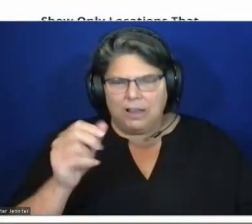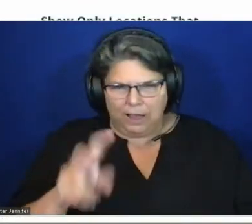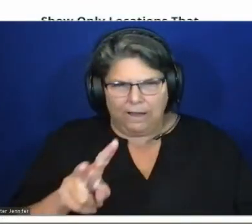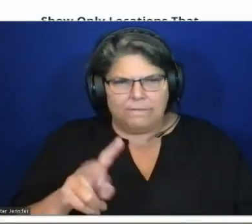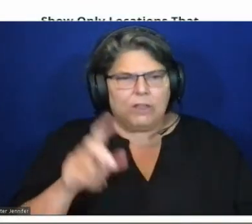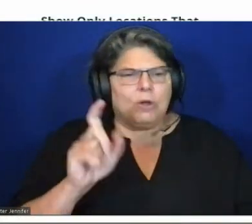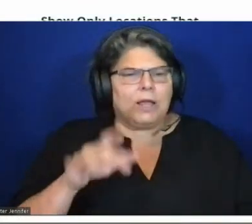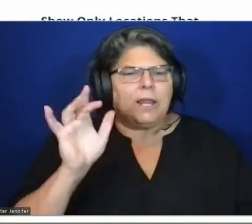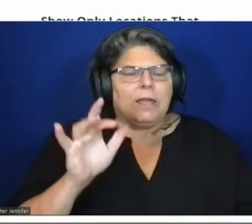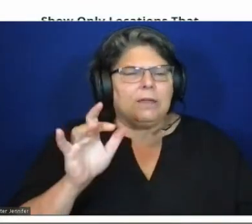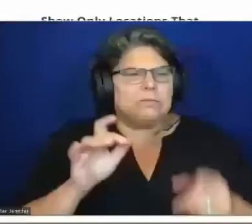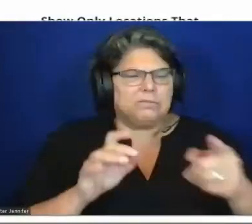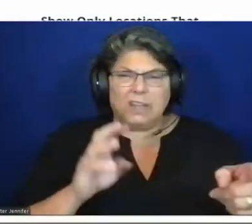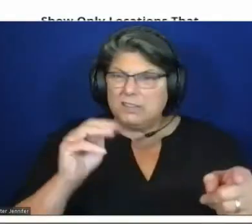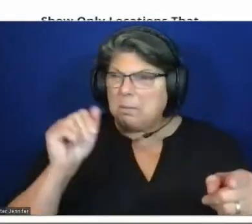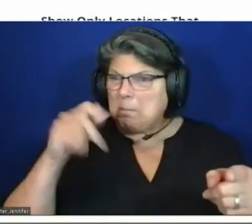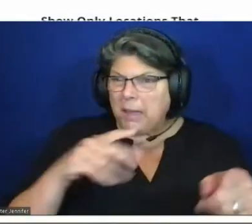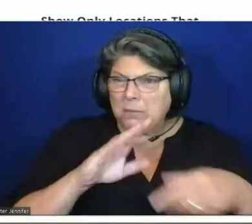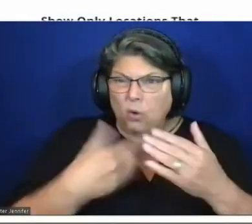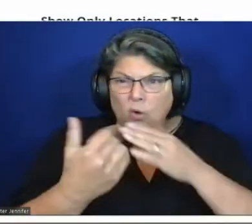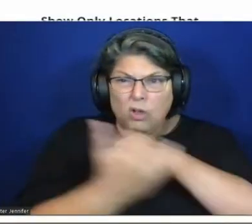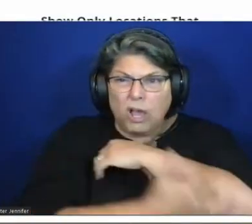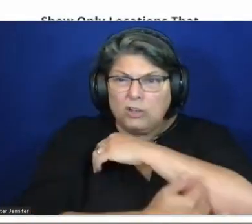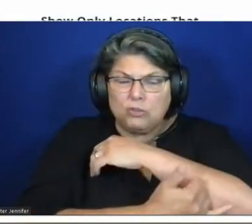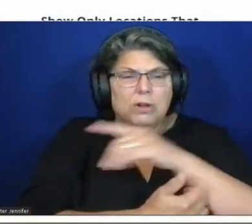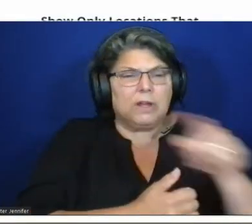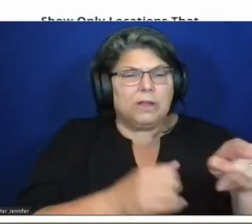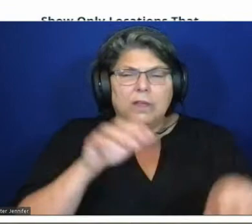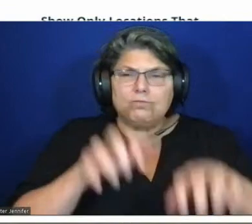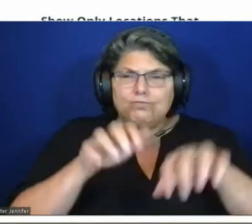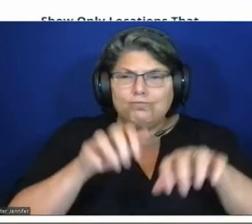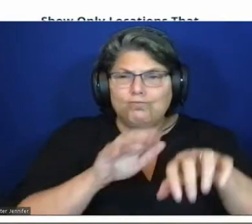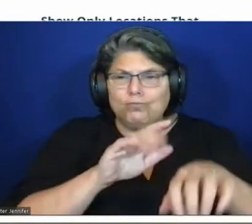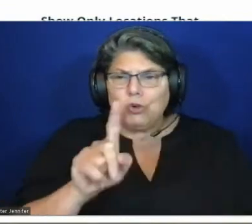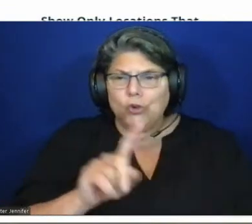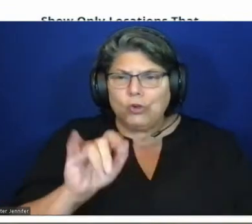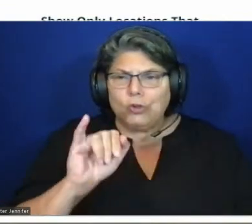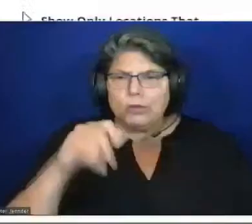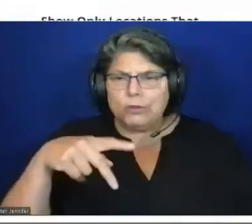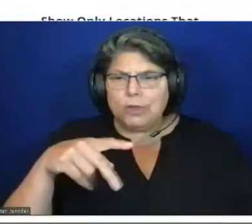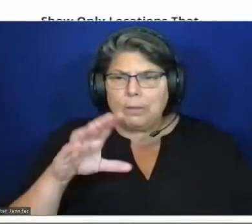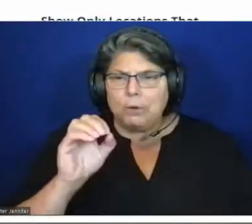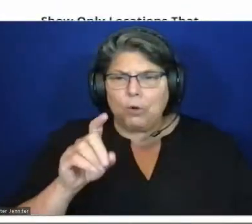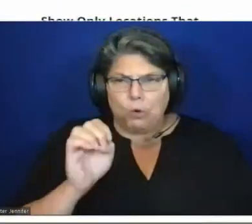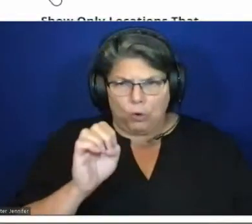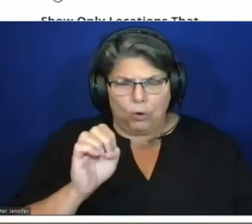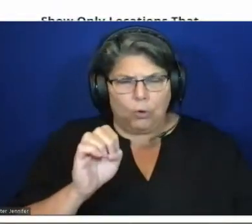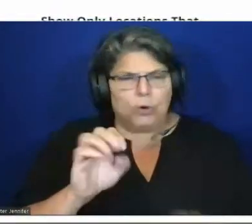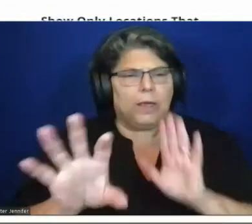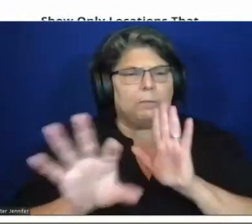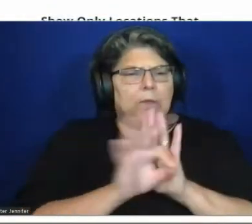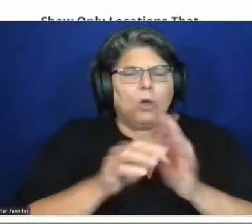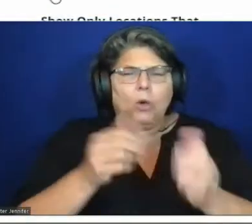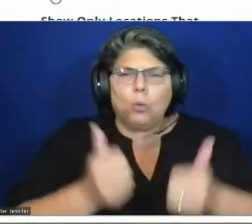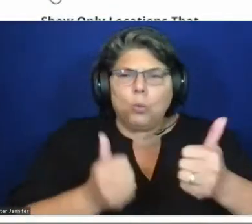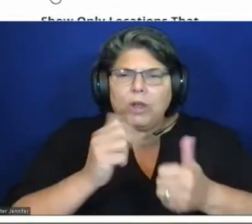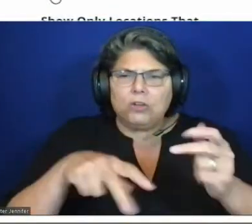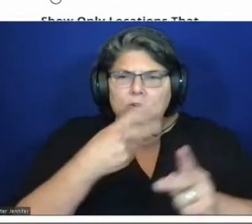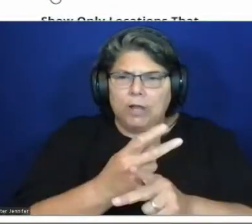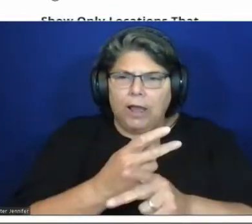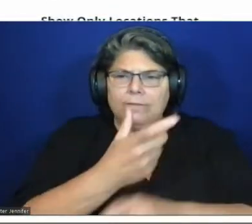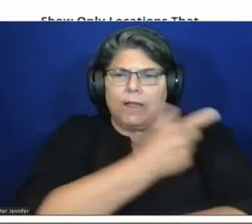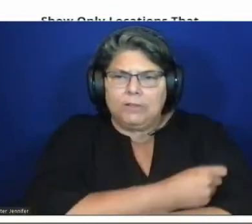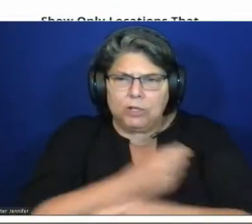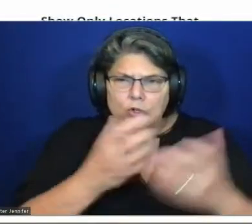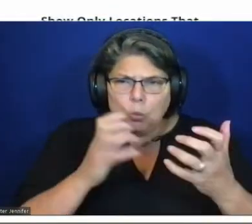it takes you to a map, and you can put a zip code in here, and you can select which type of vaccine you would like to look